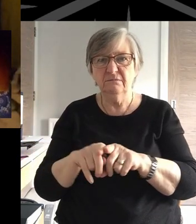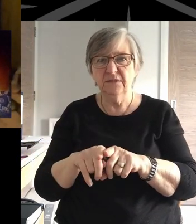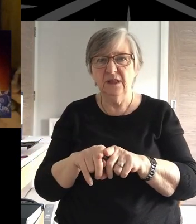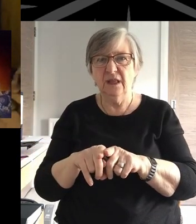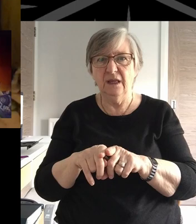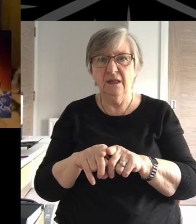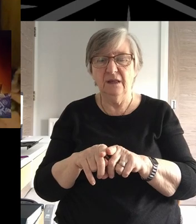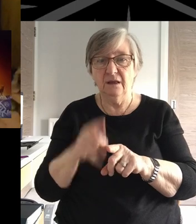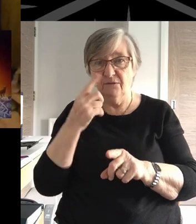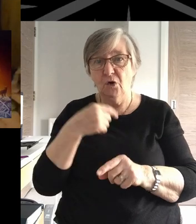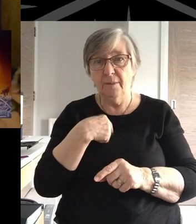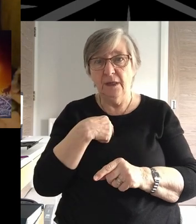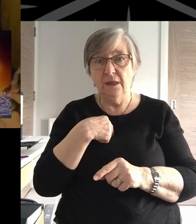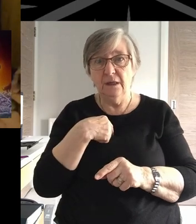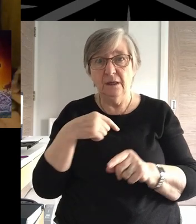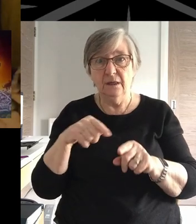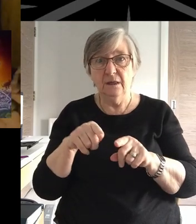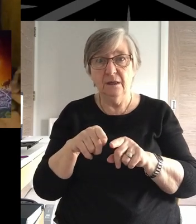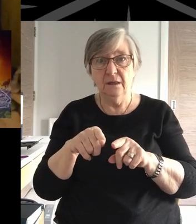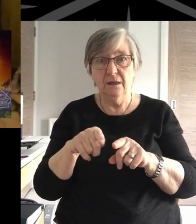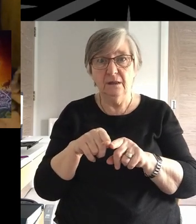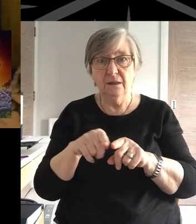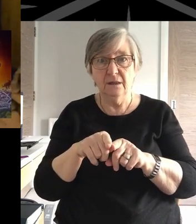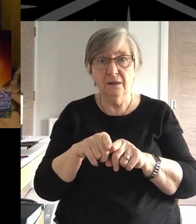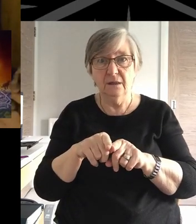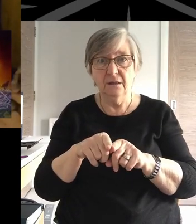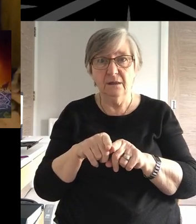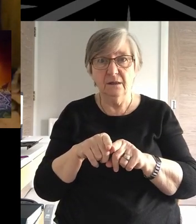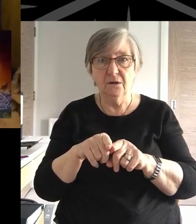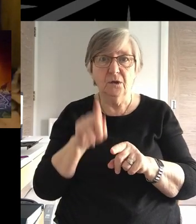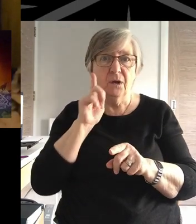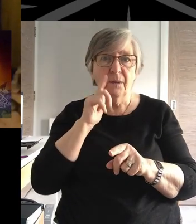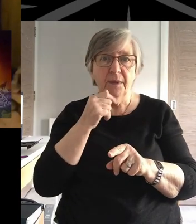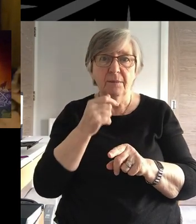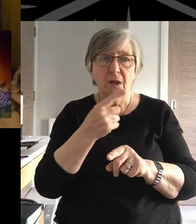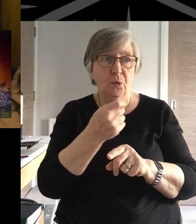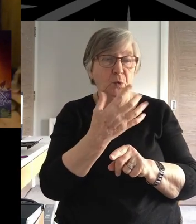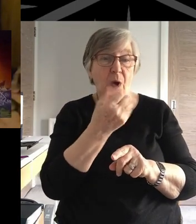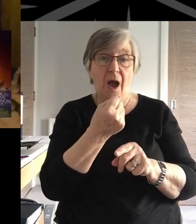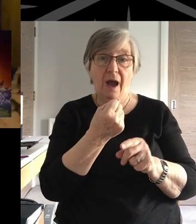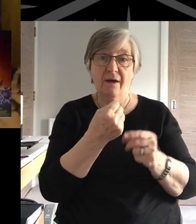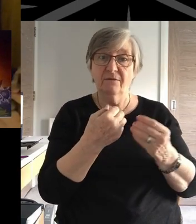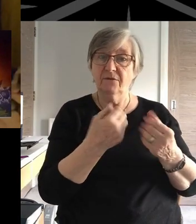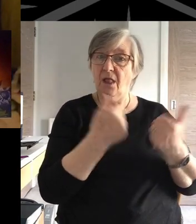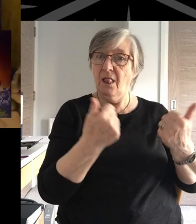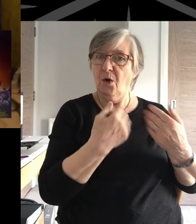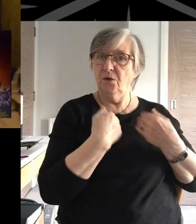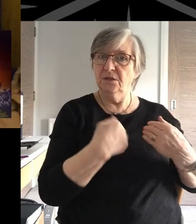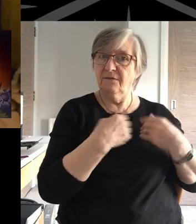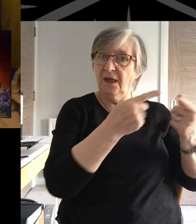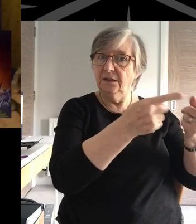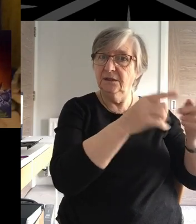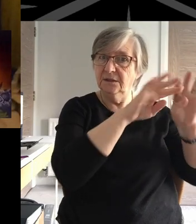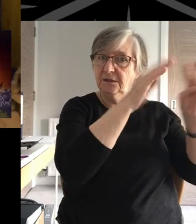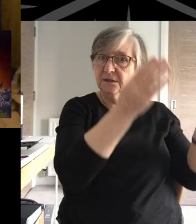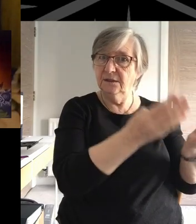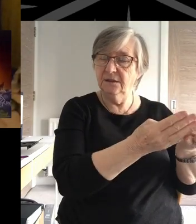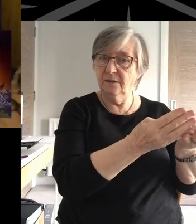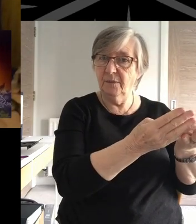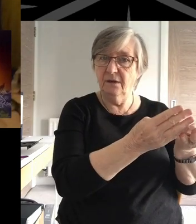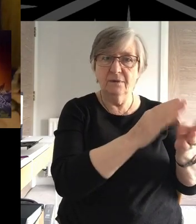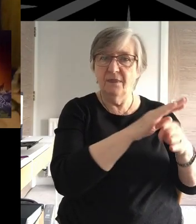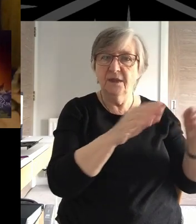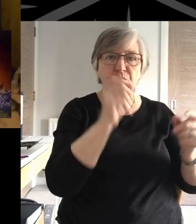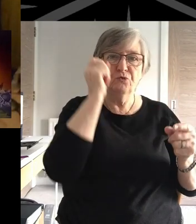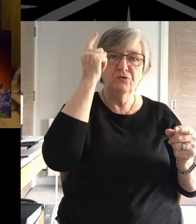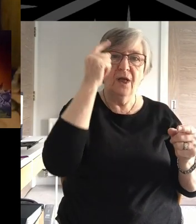like, for me, it's kind of like how it comes sometimes people who have like more privilege, they have this world but they can't ever see what's going on